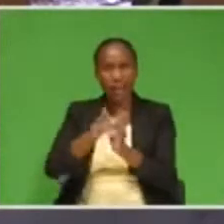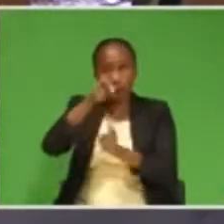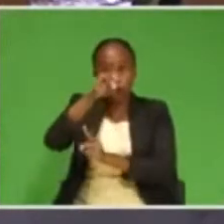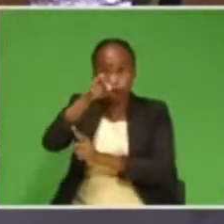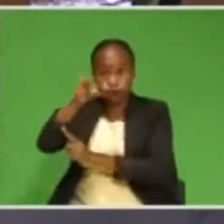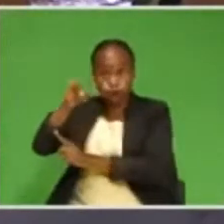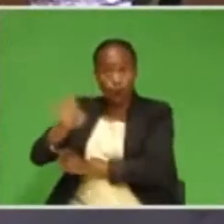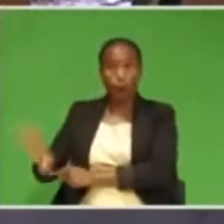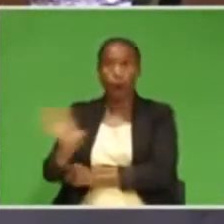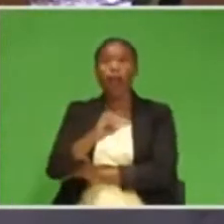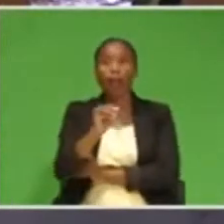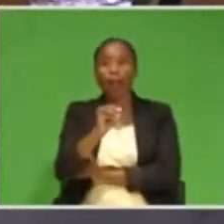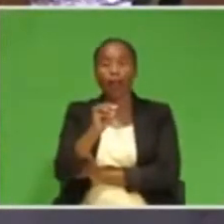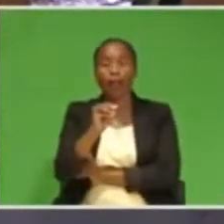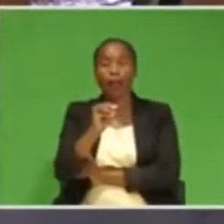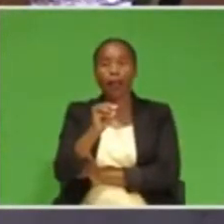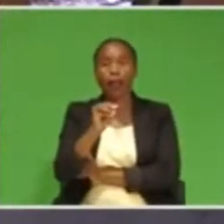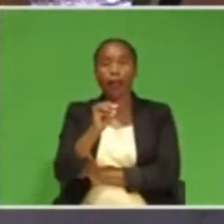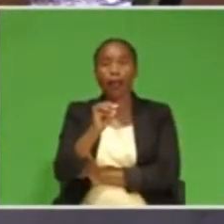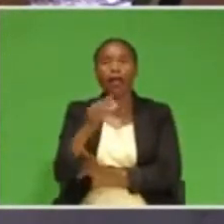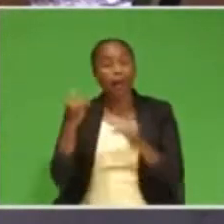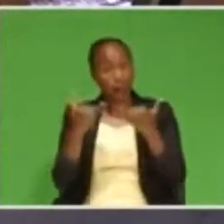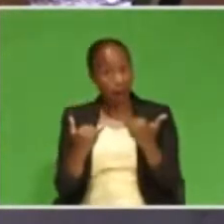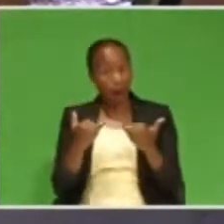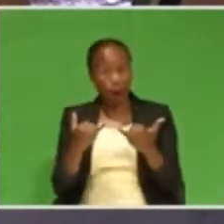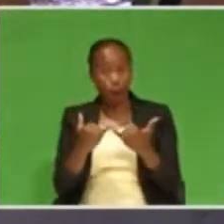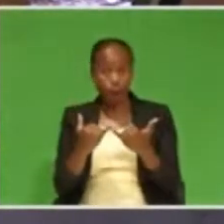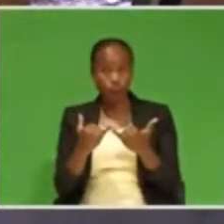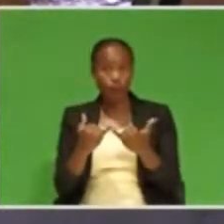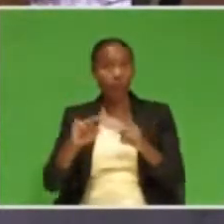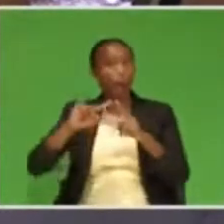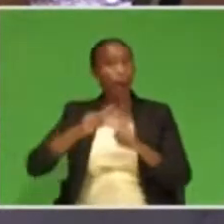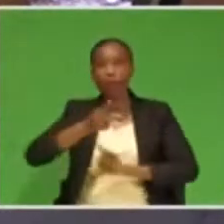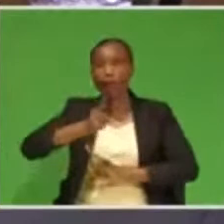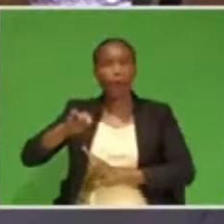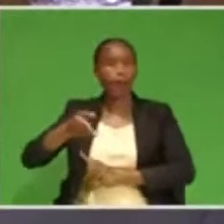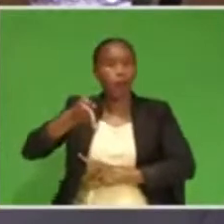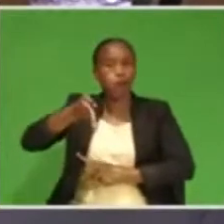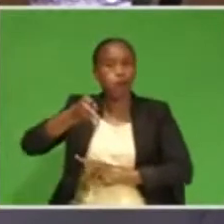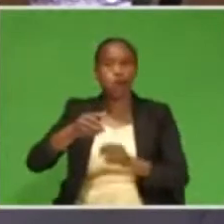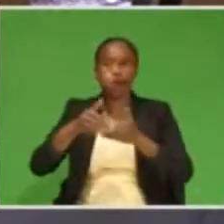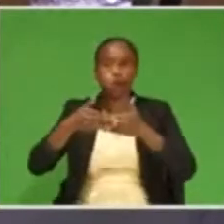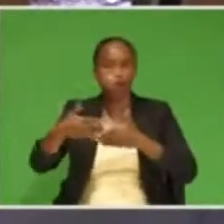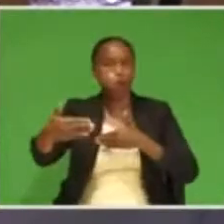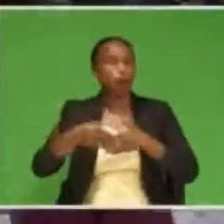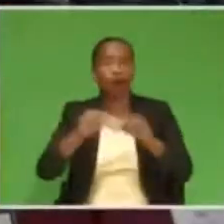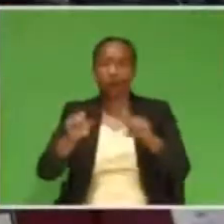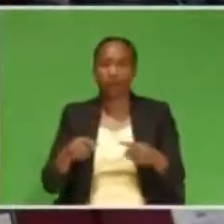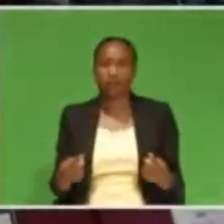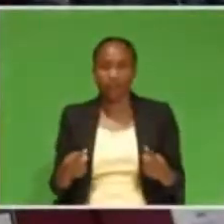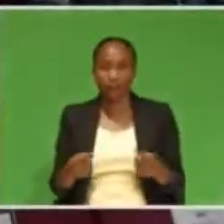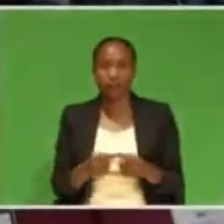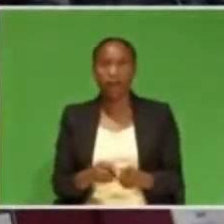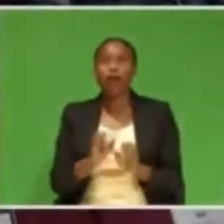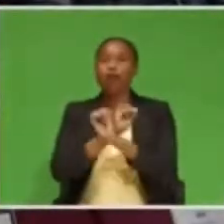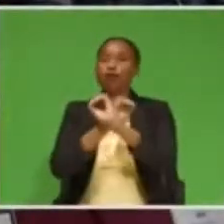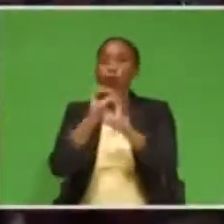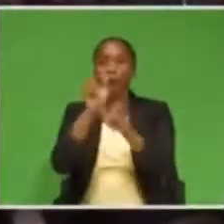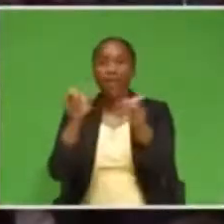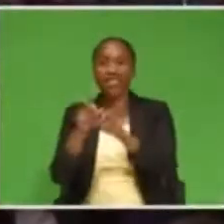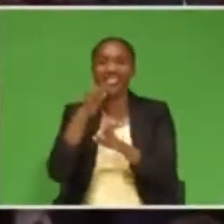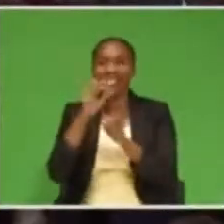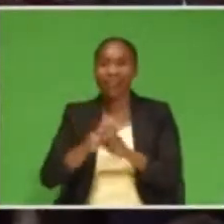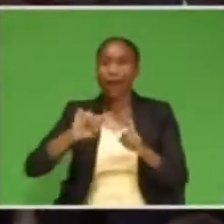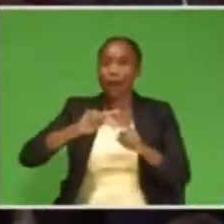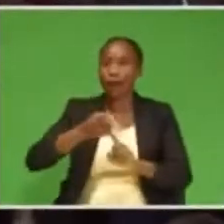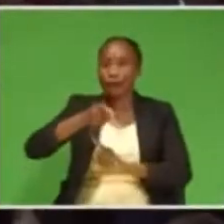you. Now, there will be no point of order, and there will be no one who says point of order as